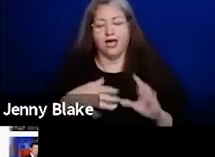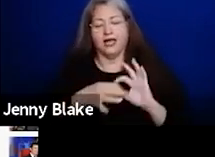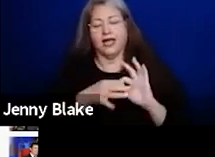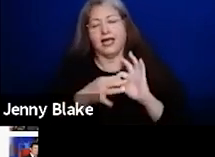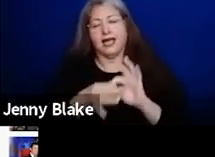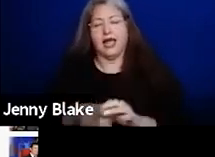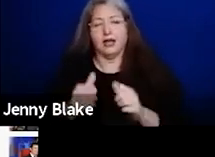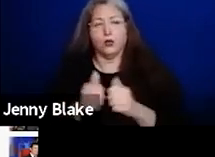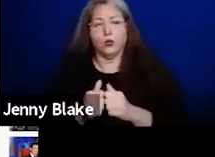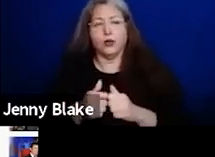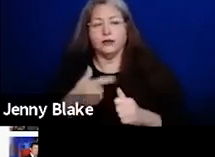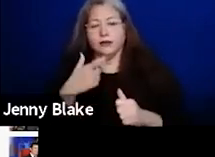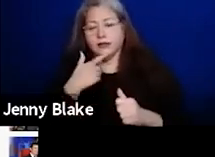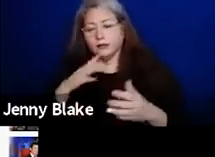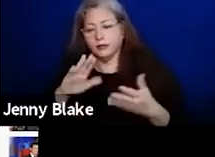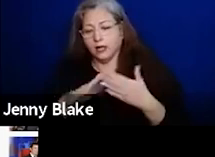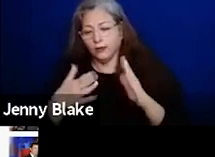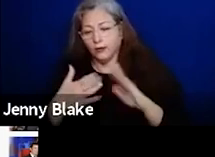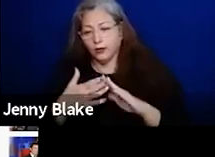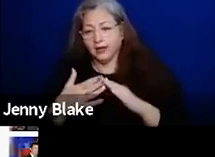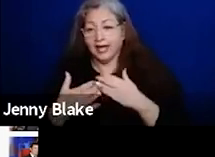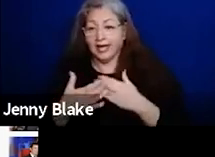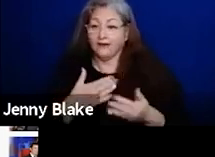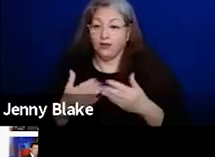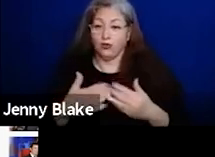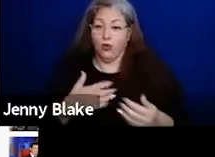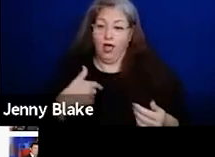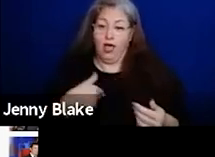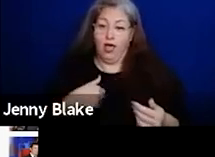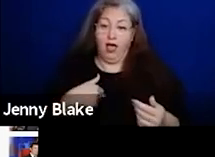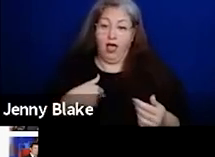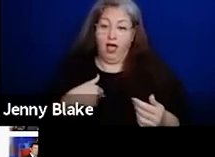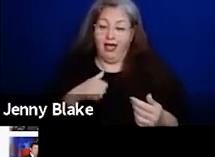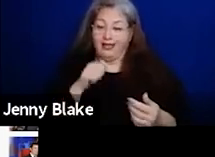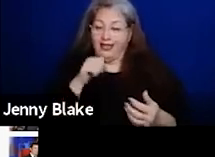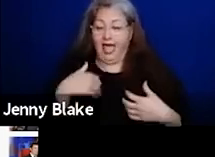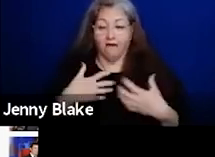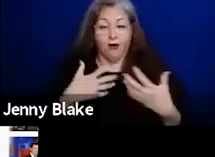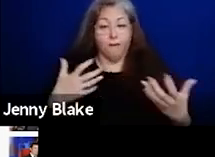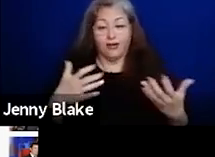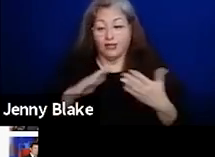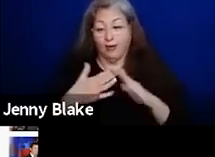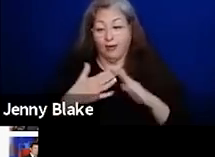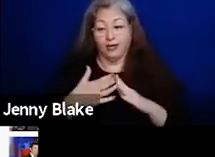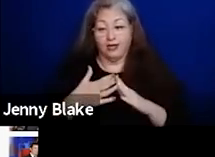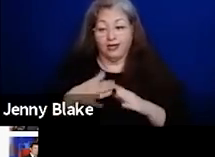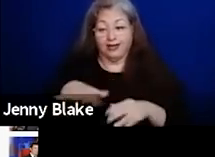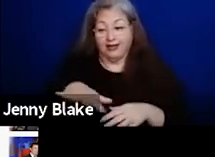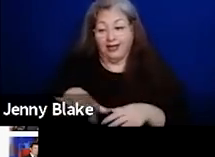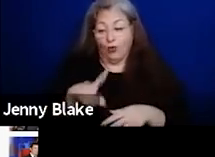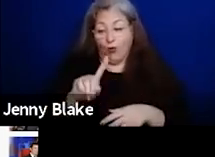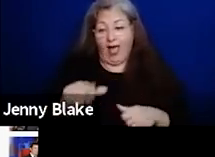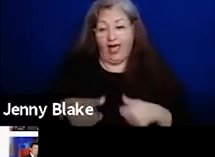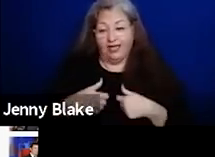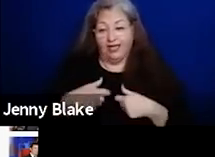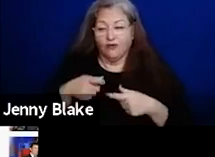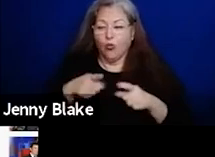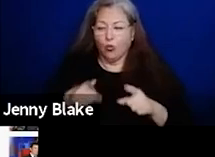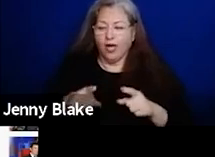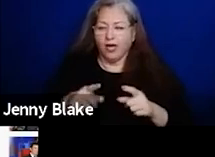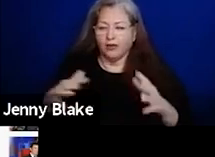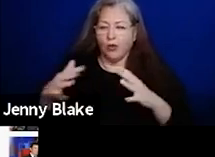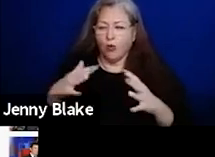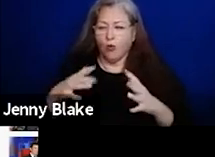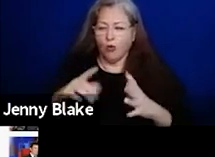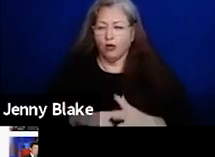lesbian community, even though I didn't have much of the lesbian community where I lived by the time the war started.